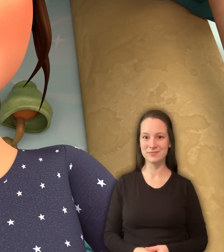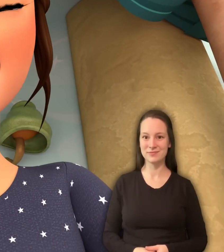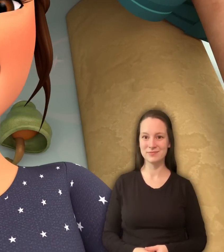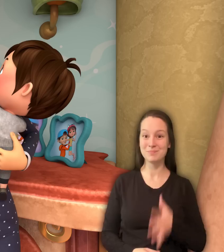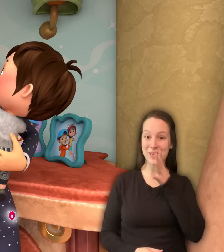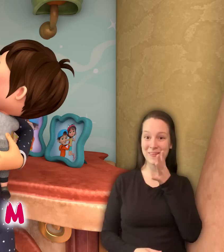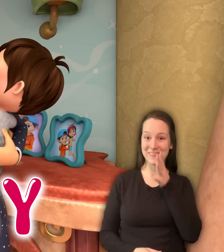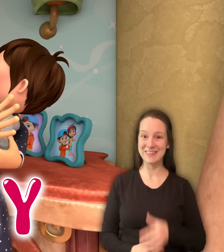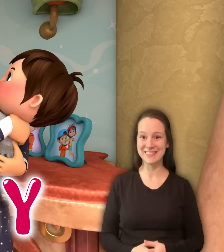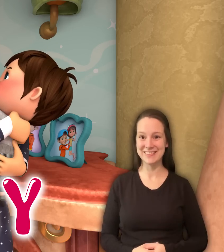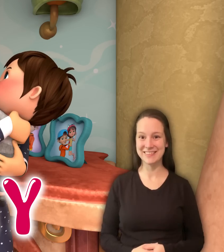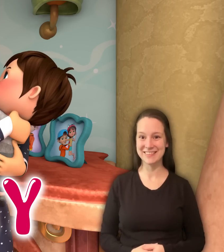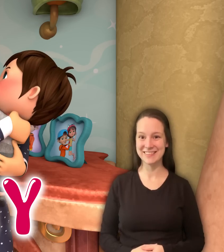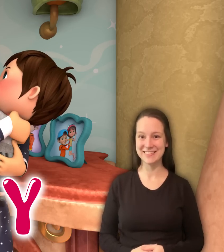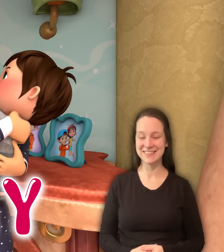floor